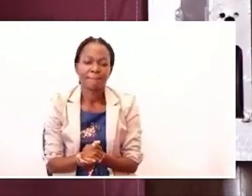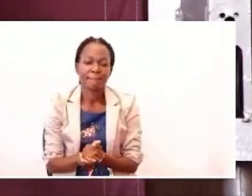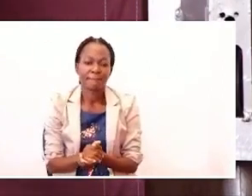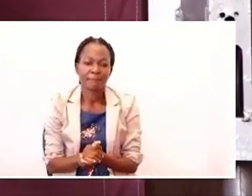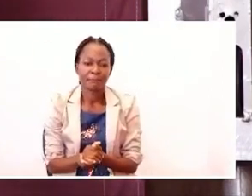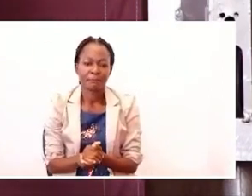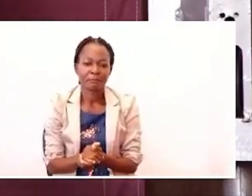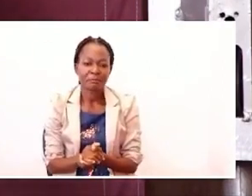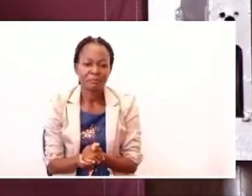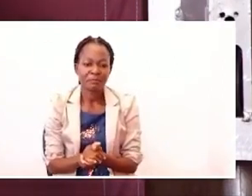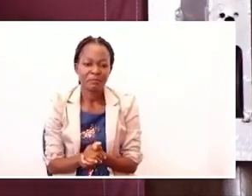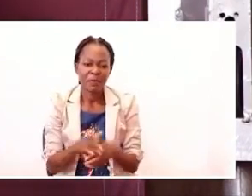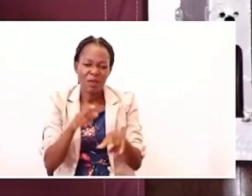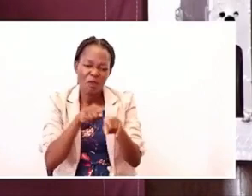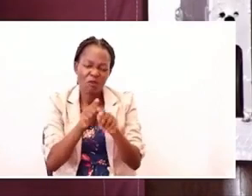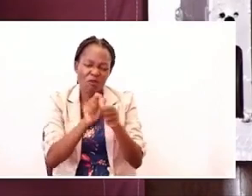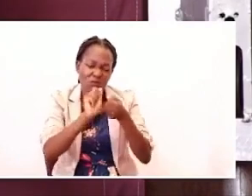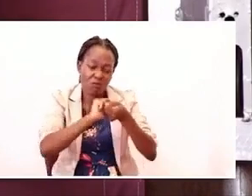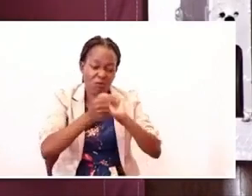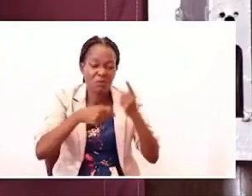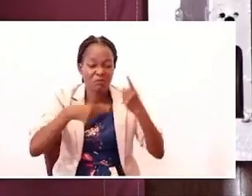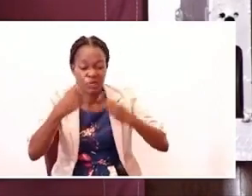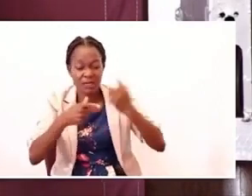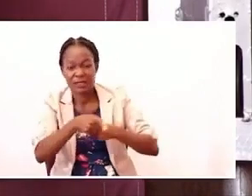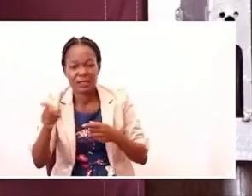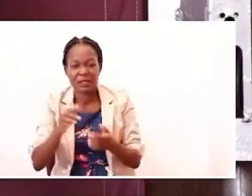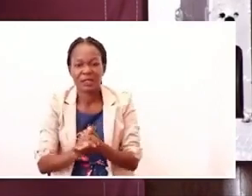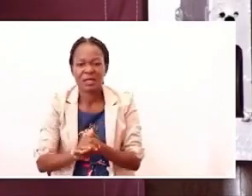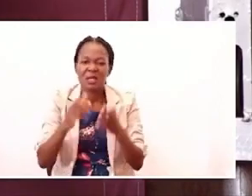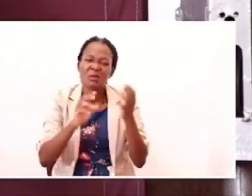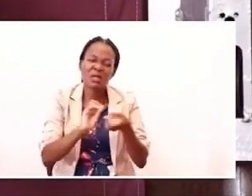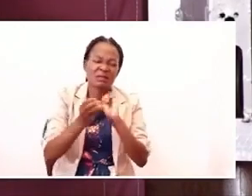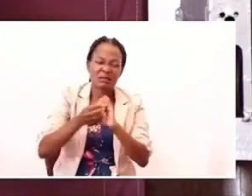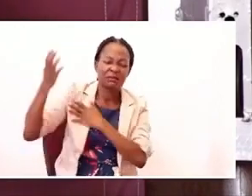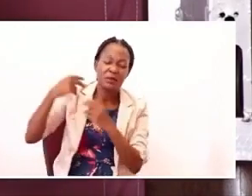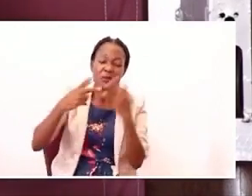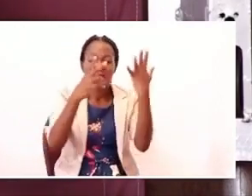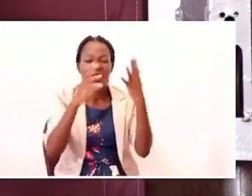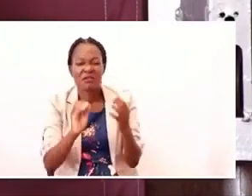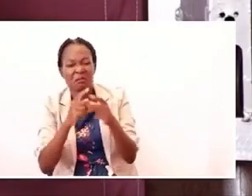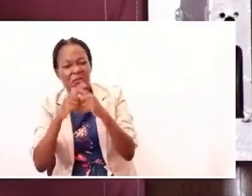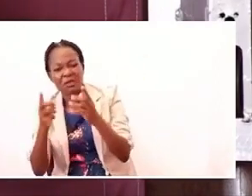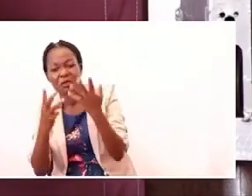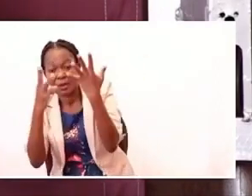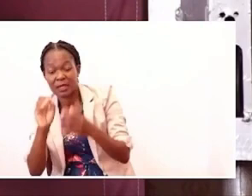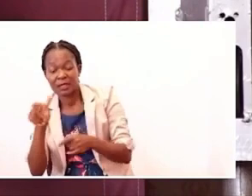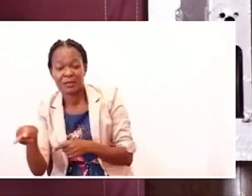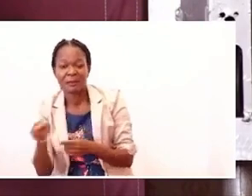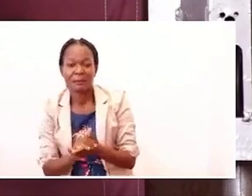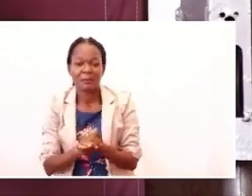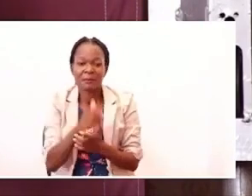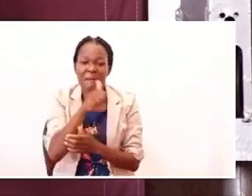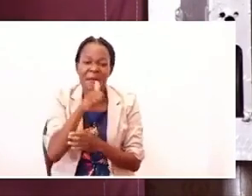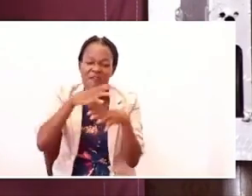And therefore, following this crisis, 1970s and 1980s, the Bretton Woods institutions